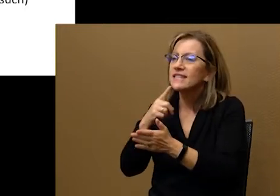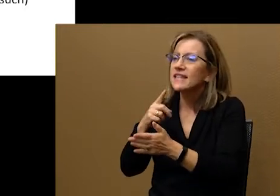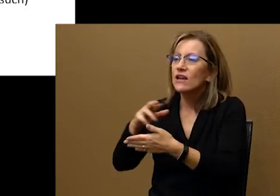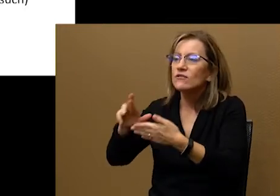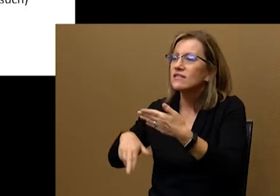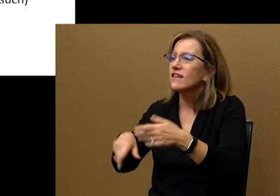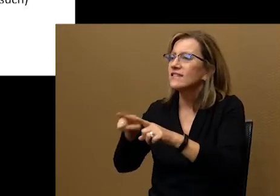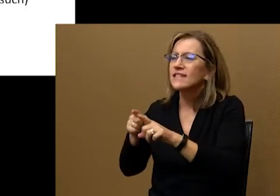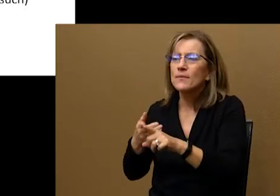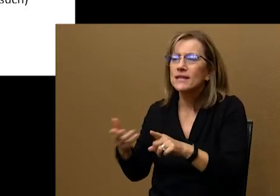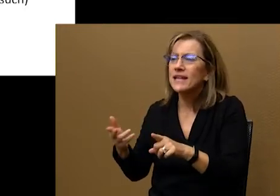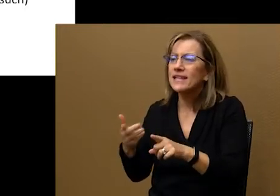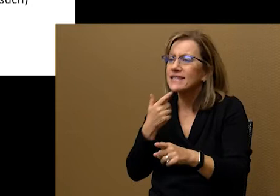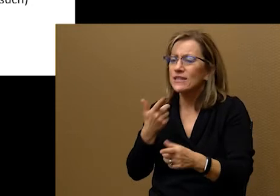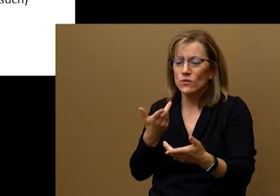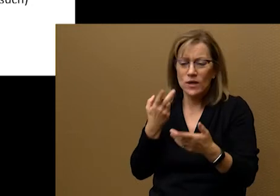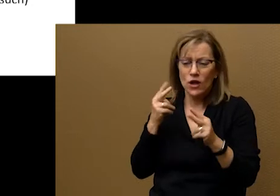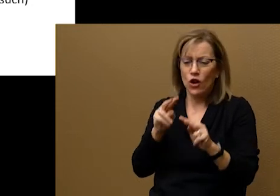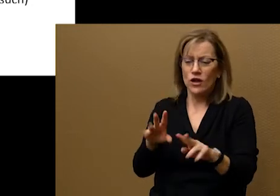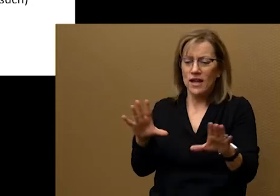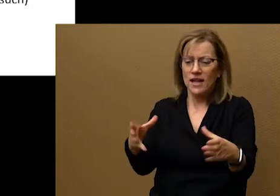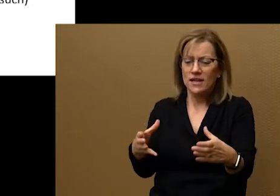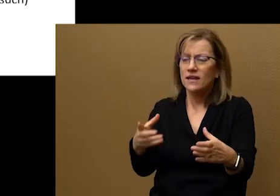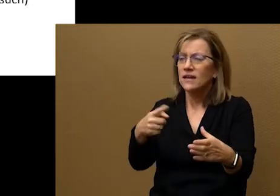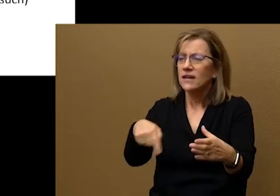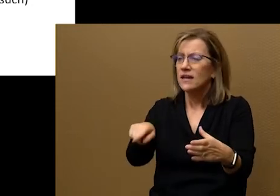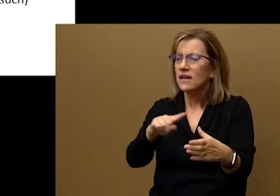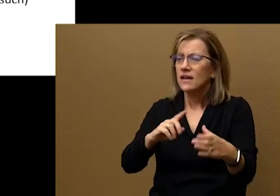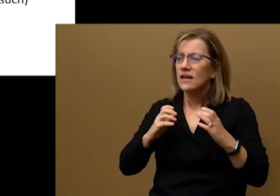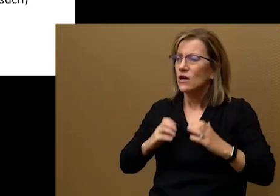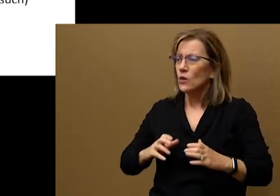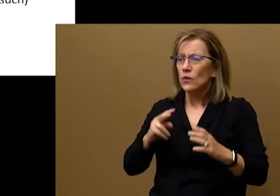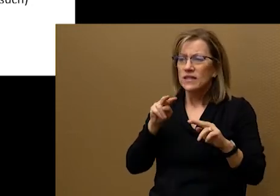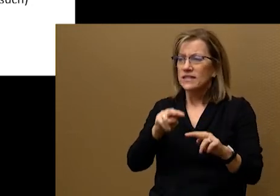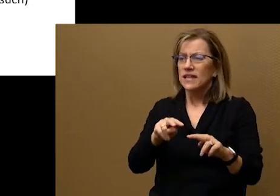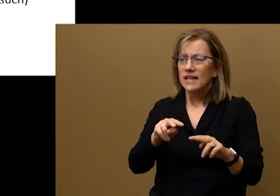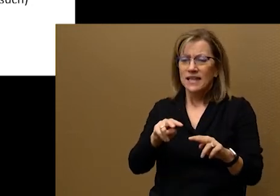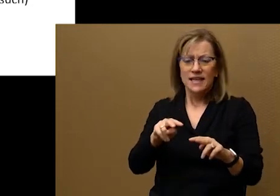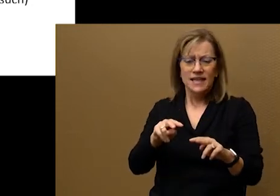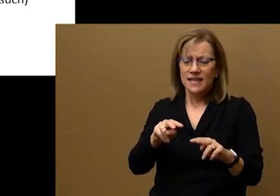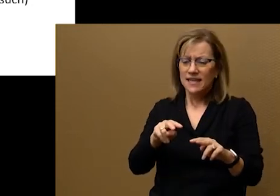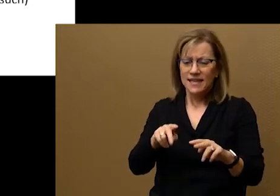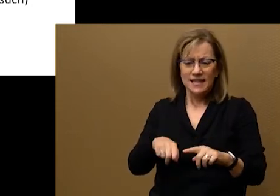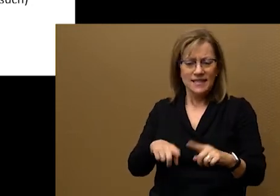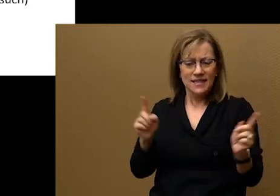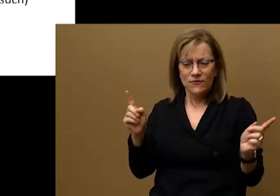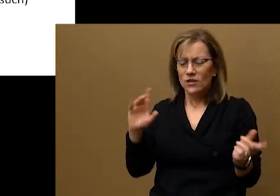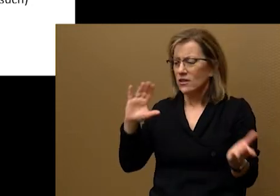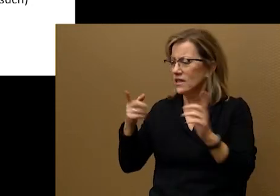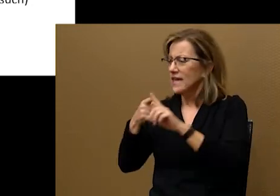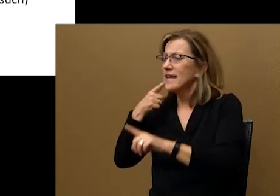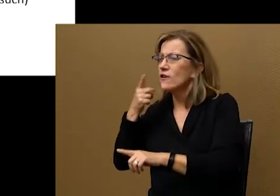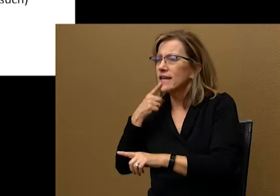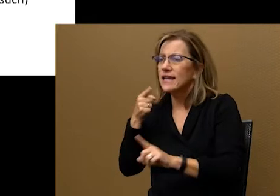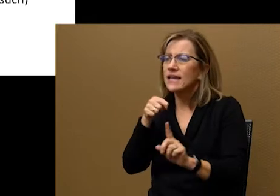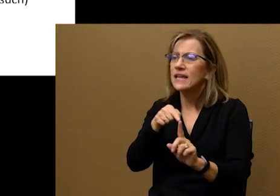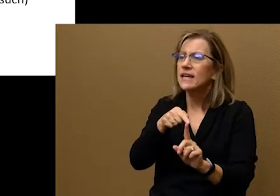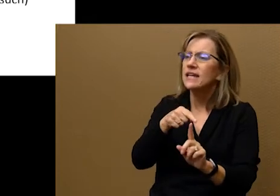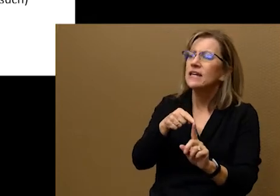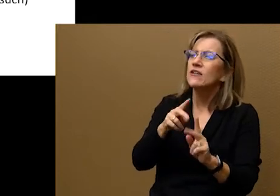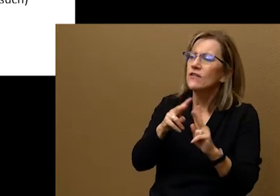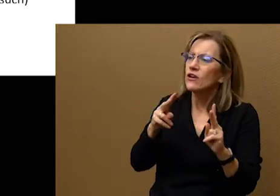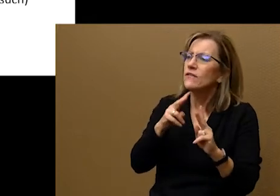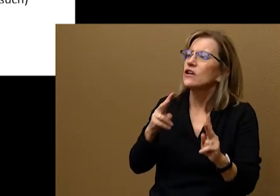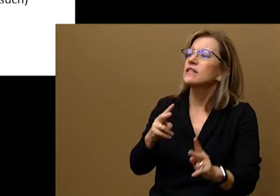own words, the same thing. They said, when we look at our clientele, we see a group that we don't see with hearing people. Number one,